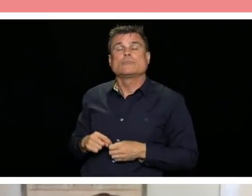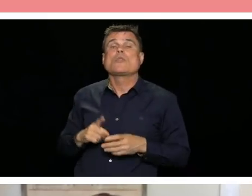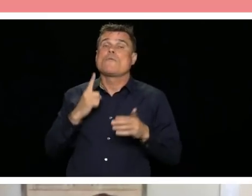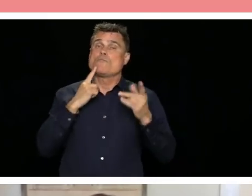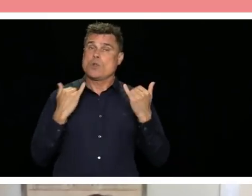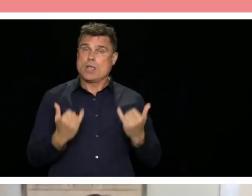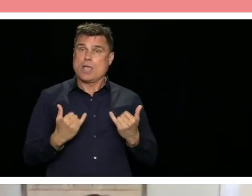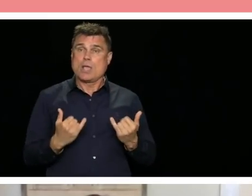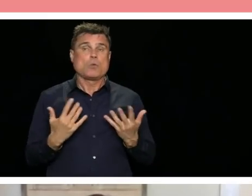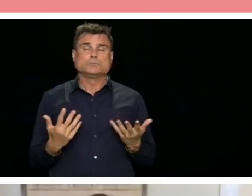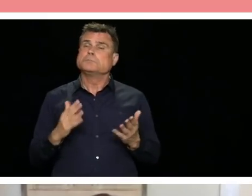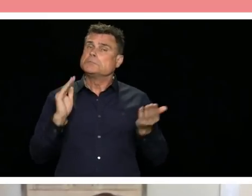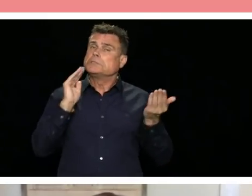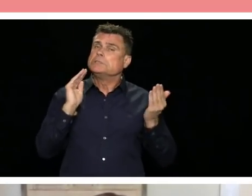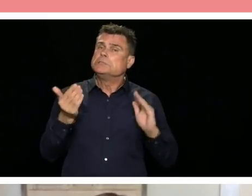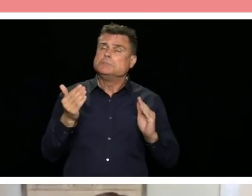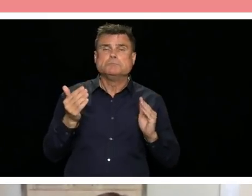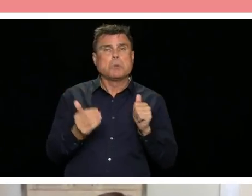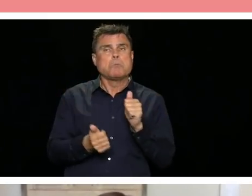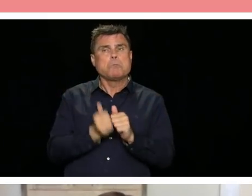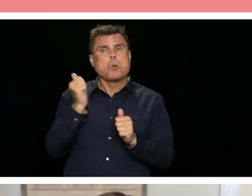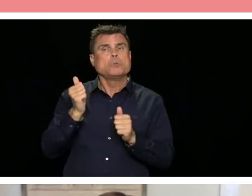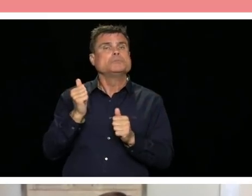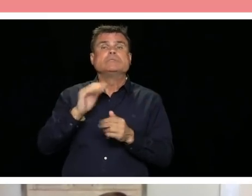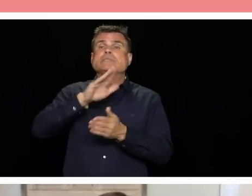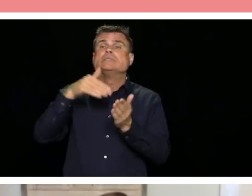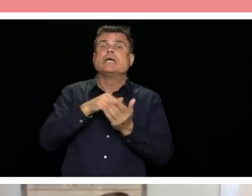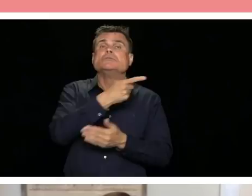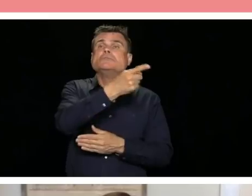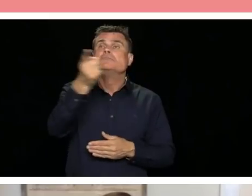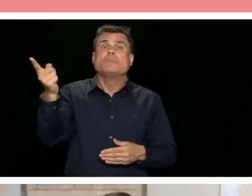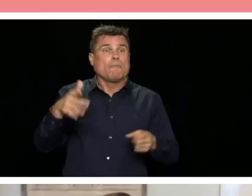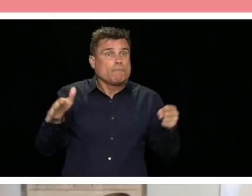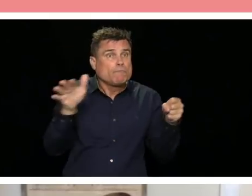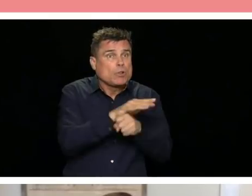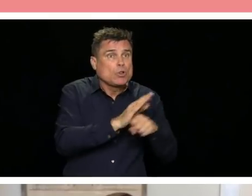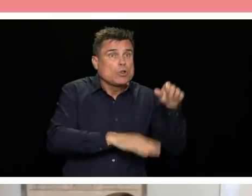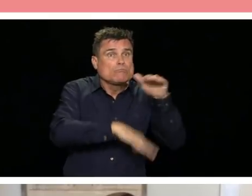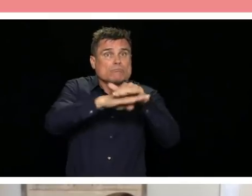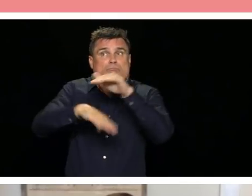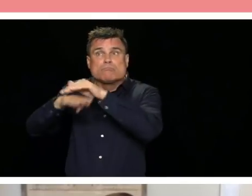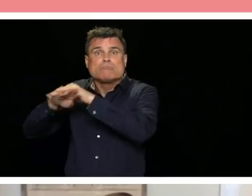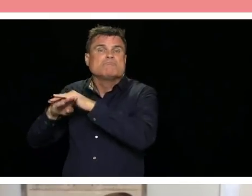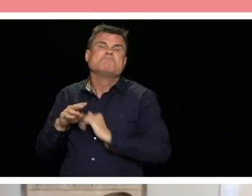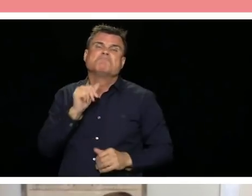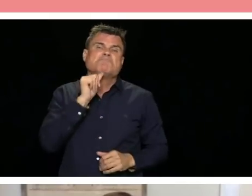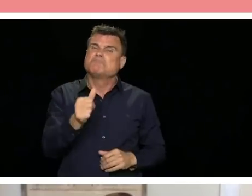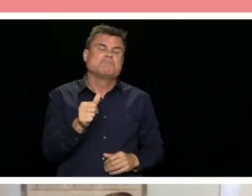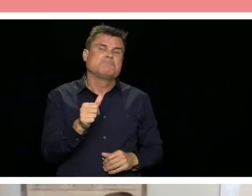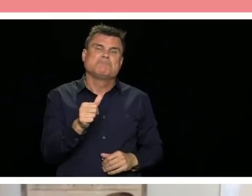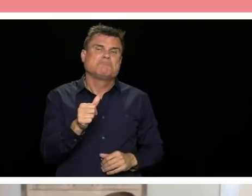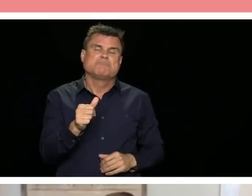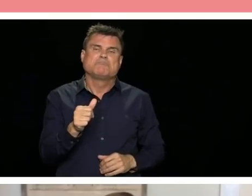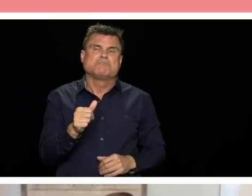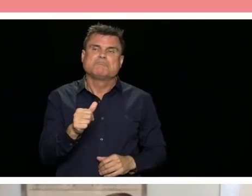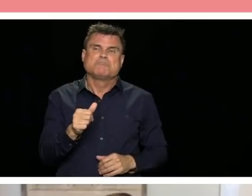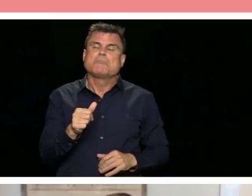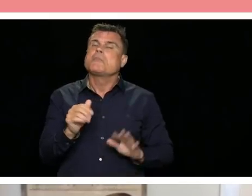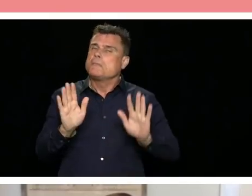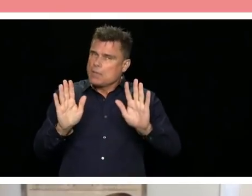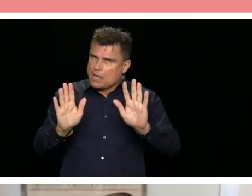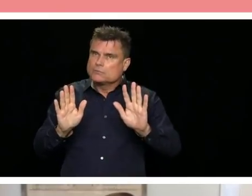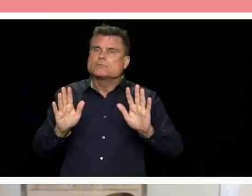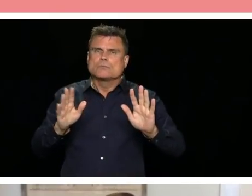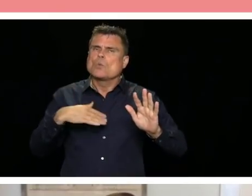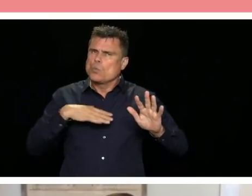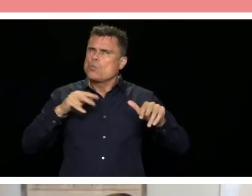essential services workers or not. However, that being said, we'll monitor the situation very closely to make sure there's no competition between